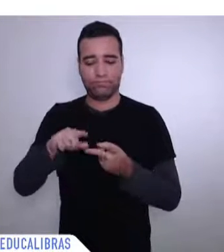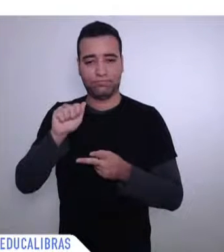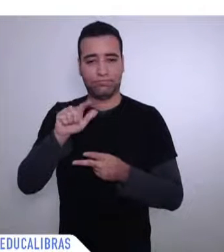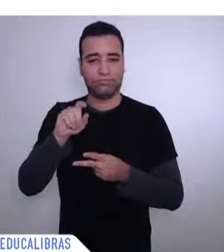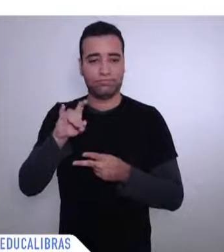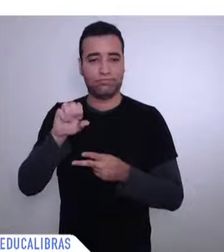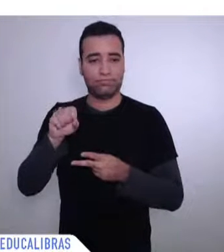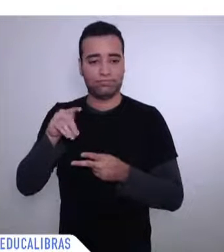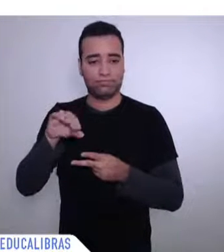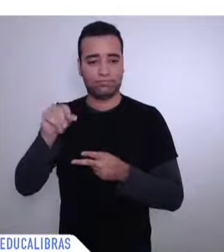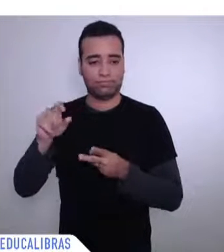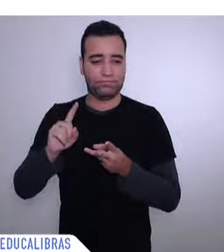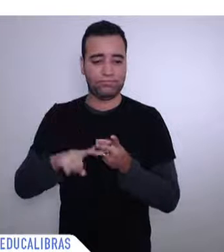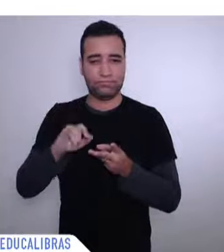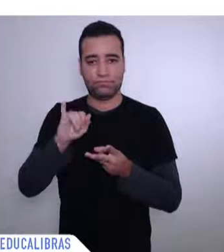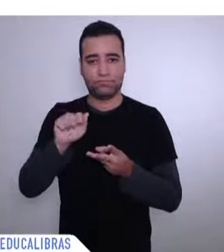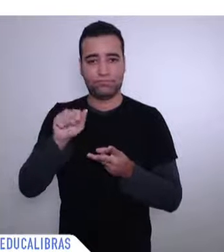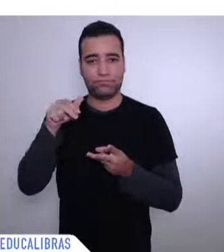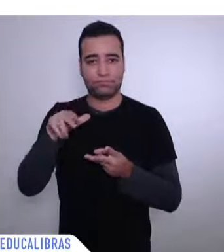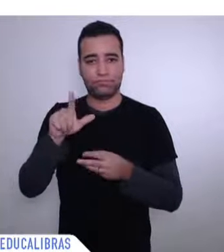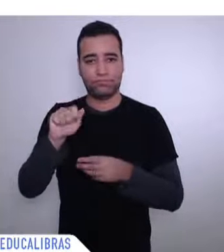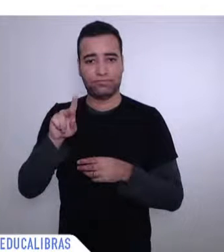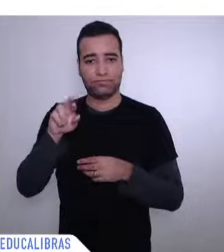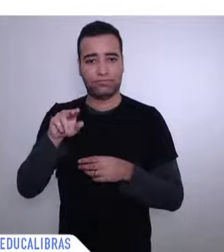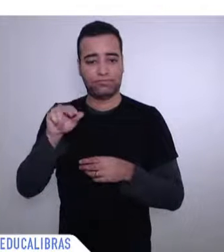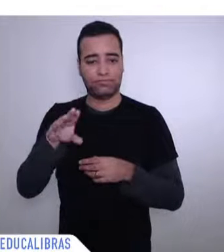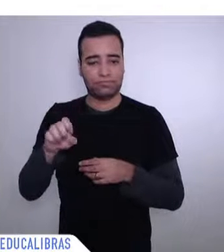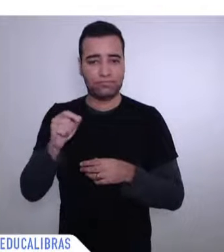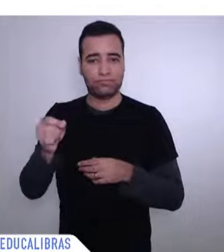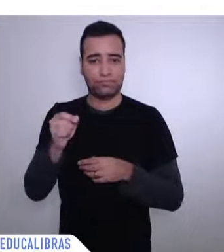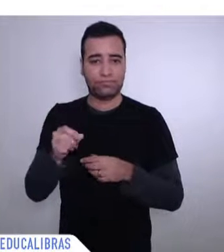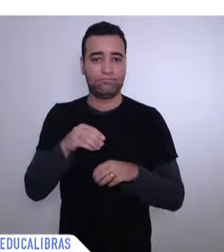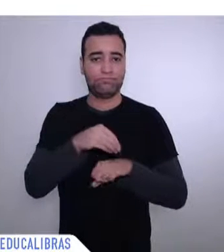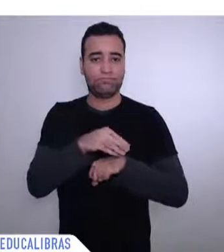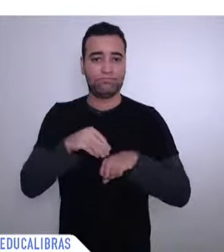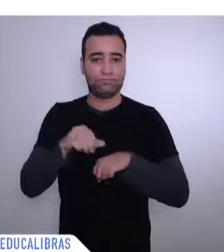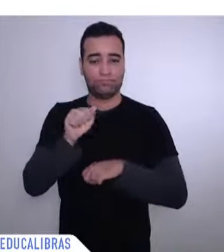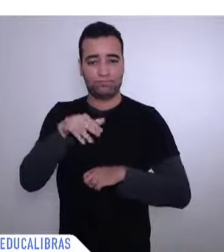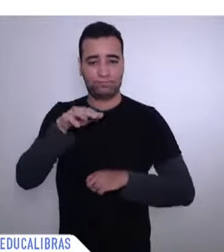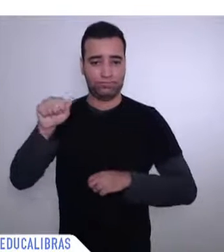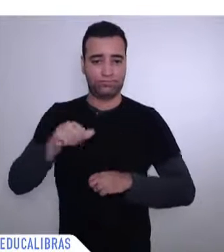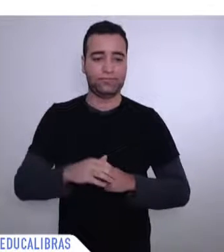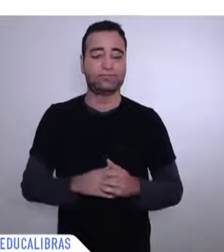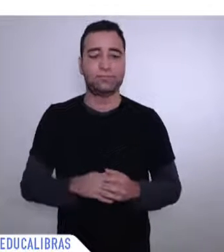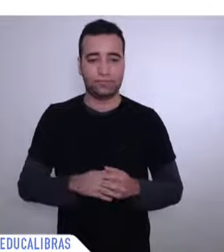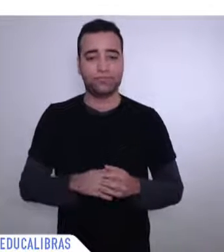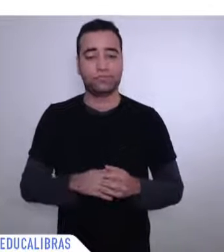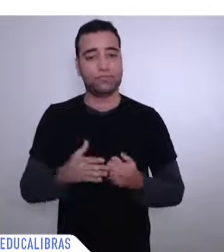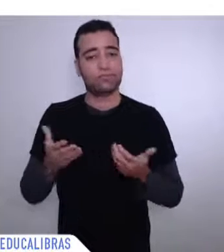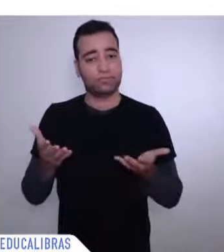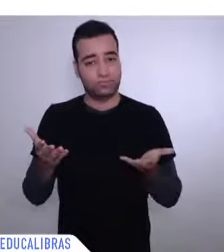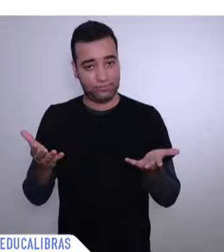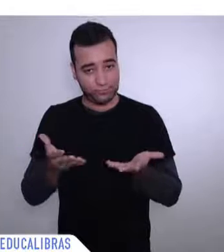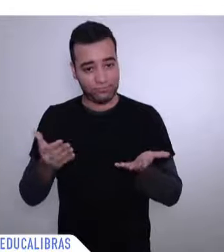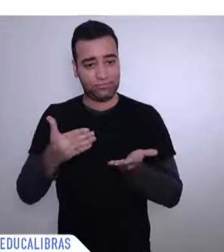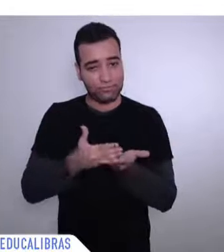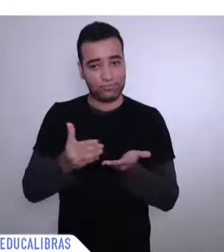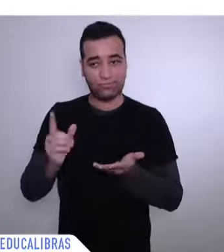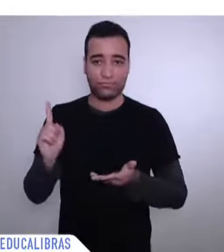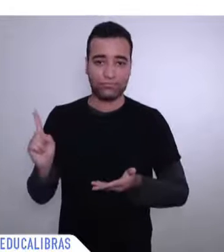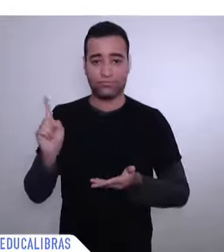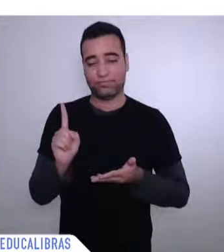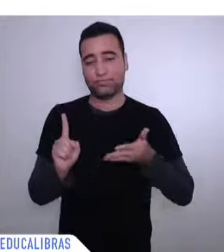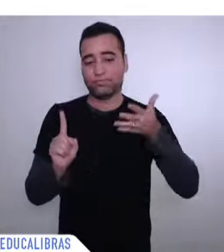with the participation of Marina Silva, Alessandro Molon, Yana Lawrence, with moderations by Ana